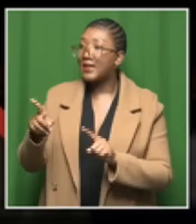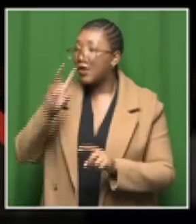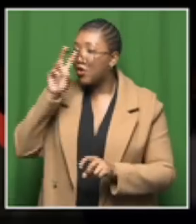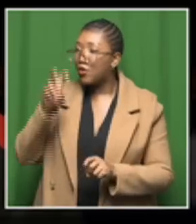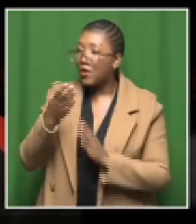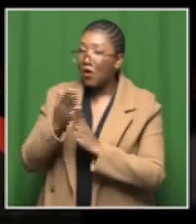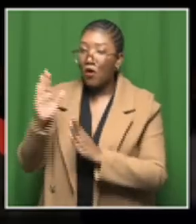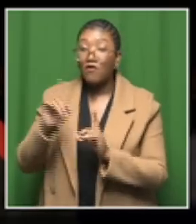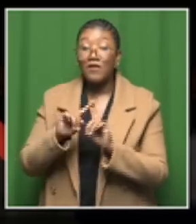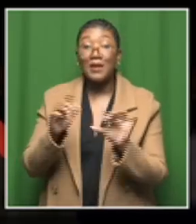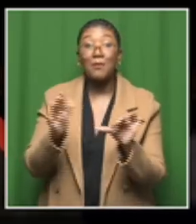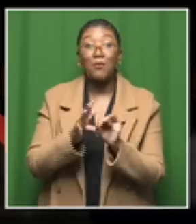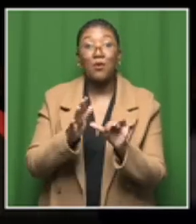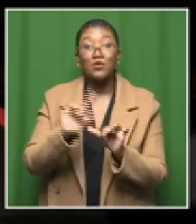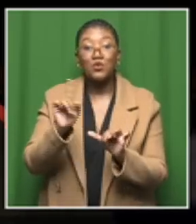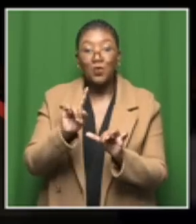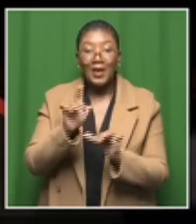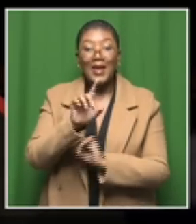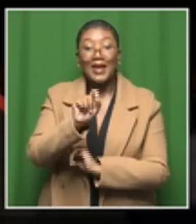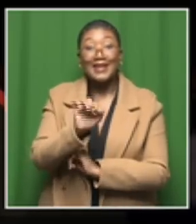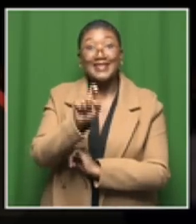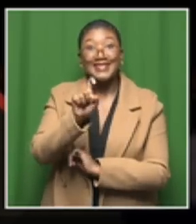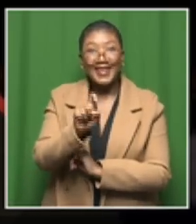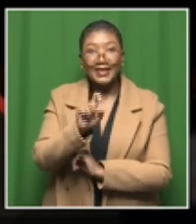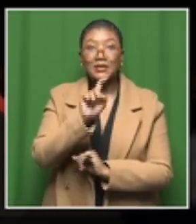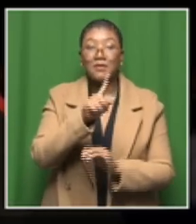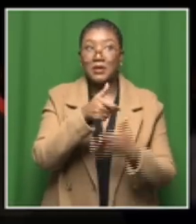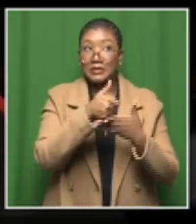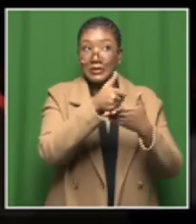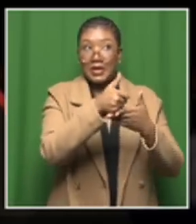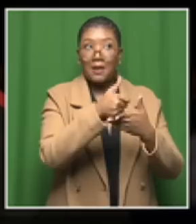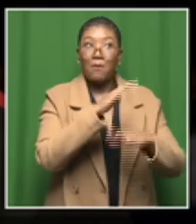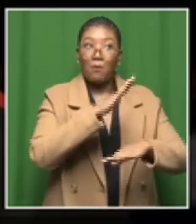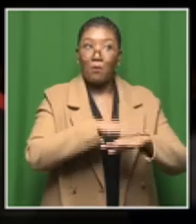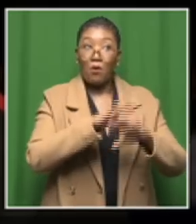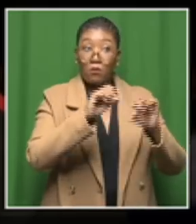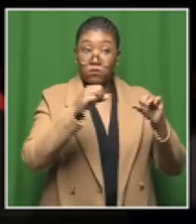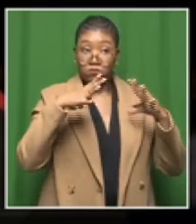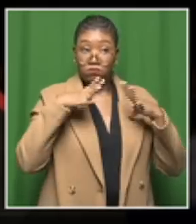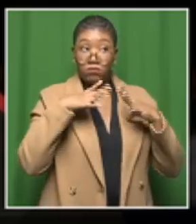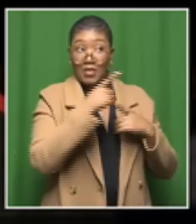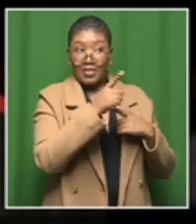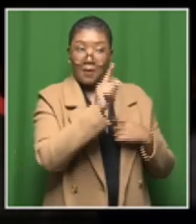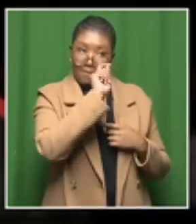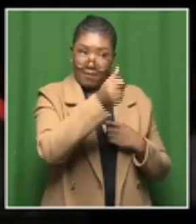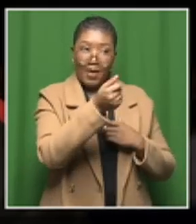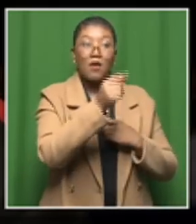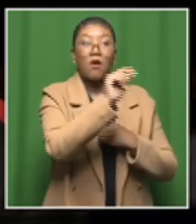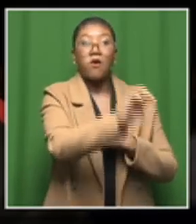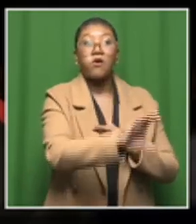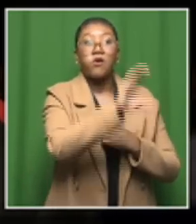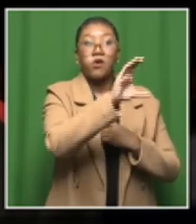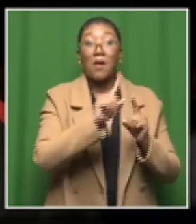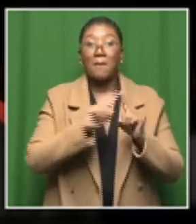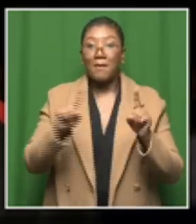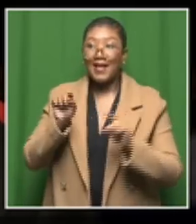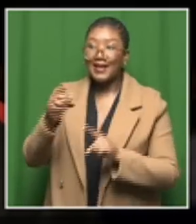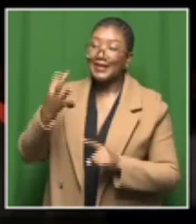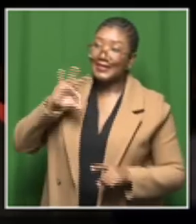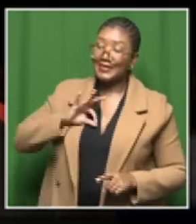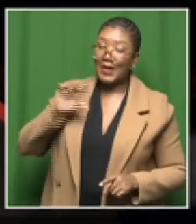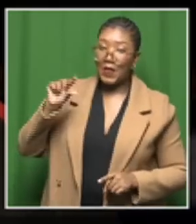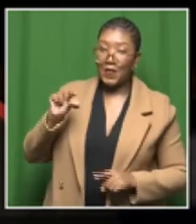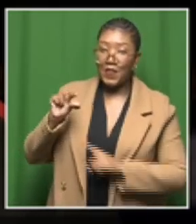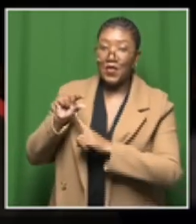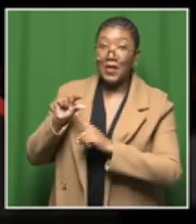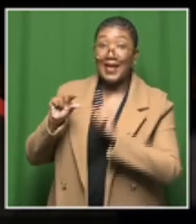the tax regime is progressive, that it's biased towards the poor, make sure those who earn the least pay the least, make sure we adjust, for example, personal income tax brackets